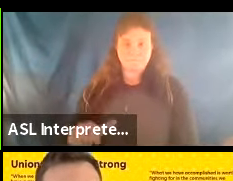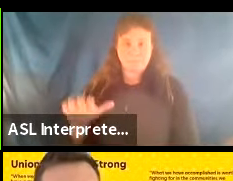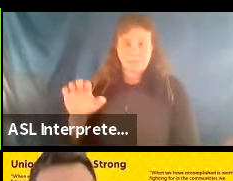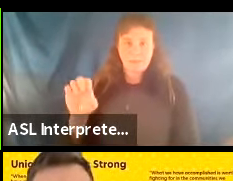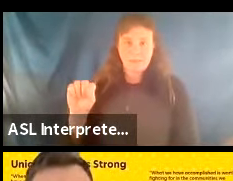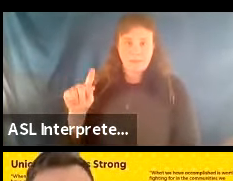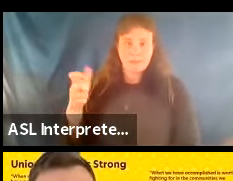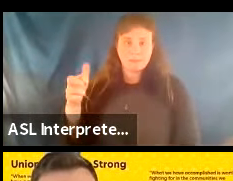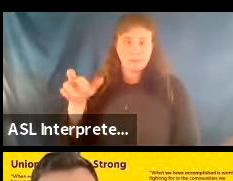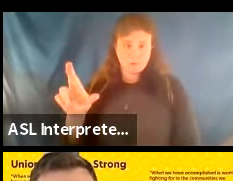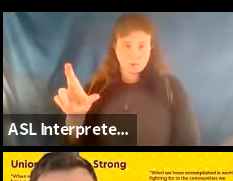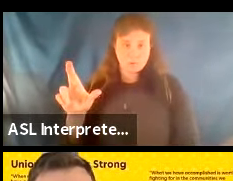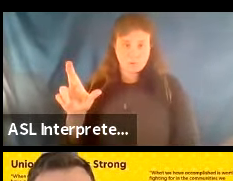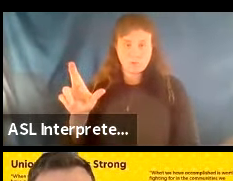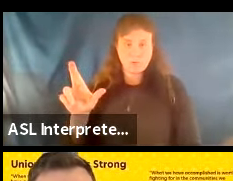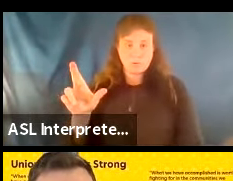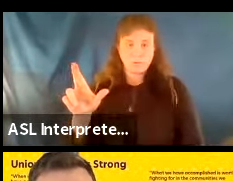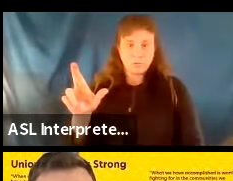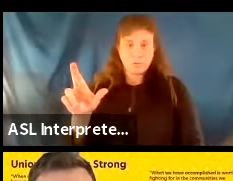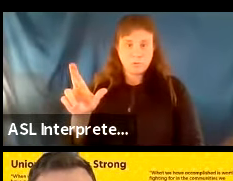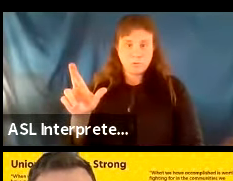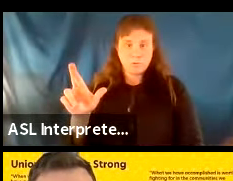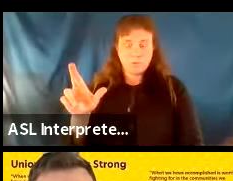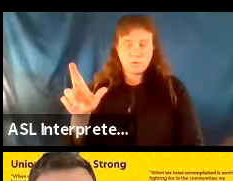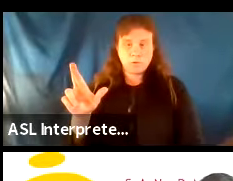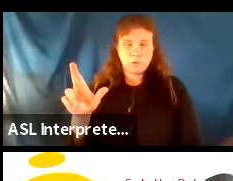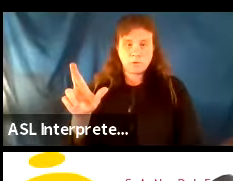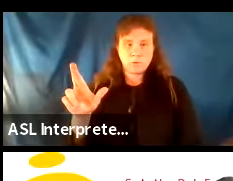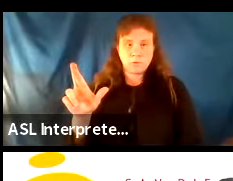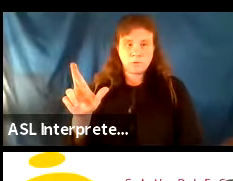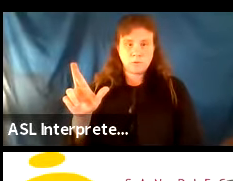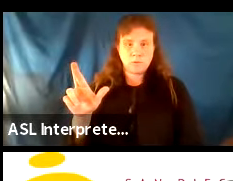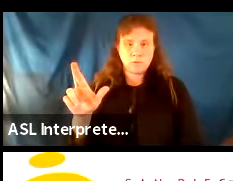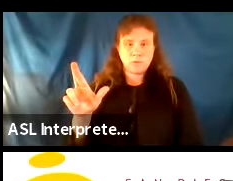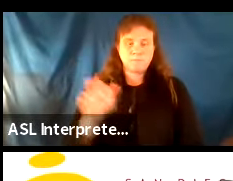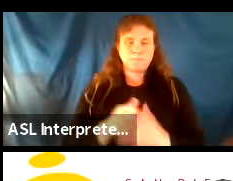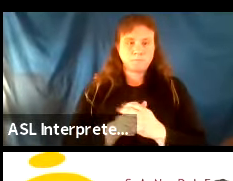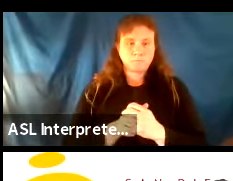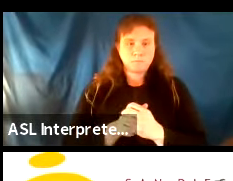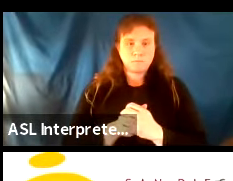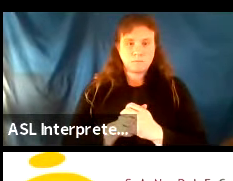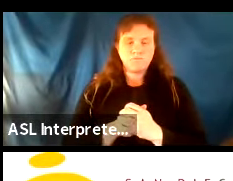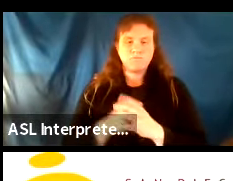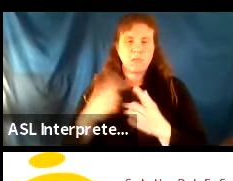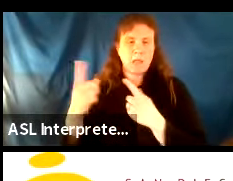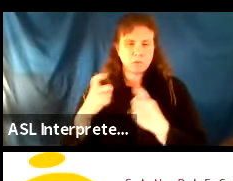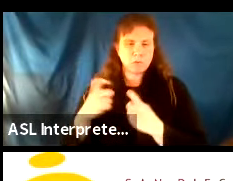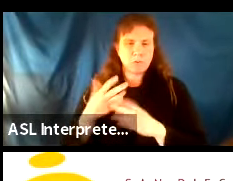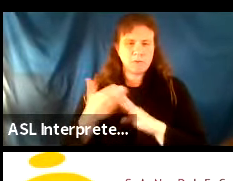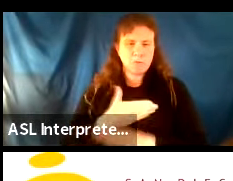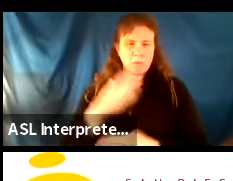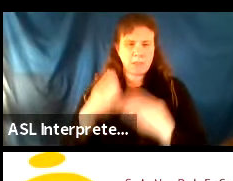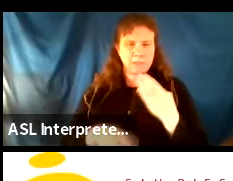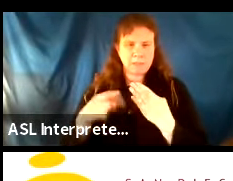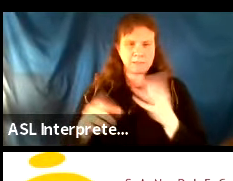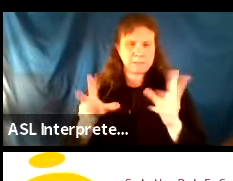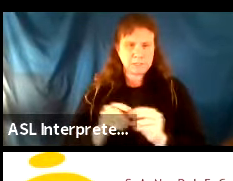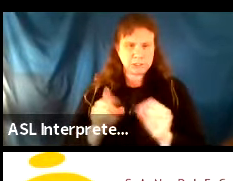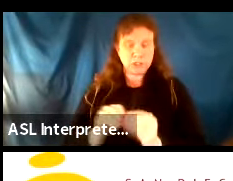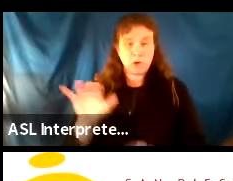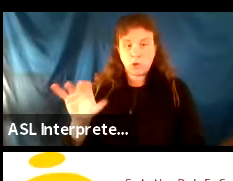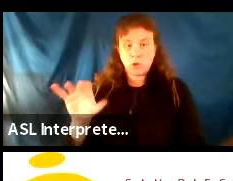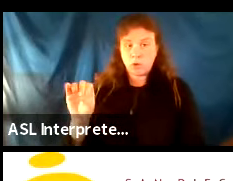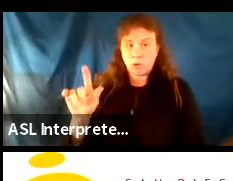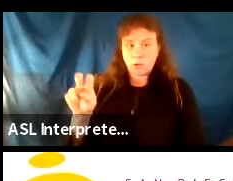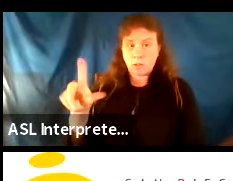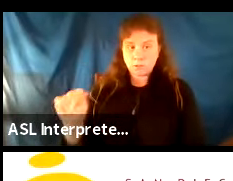we're going to go to G, and if we have time, to David to ask Tomas their questions before we have to end this session. So Yolanda, one more question for